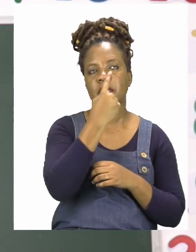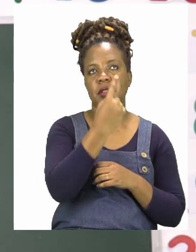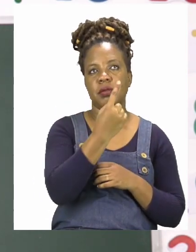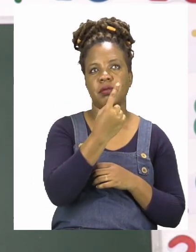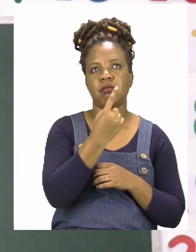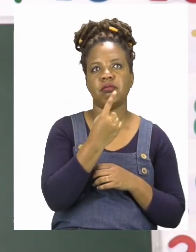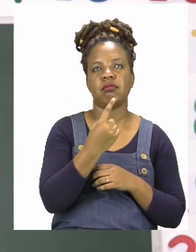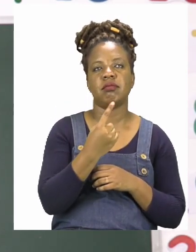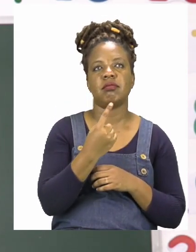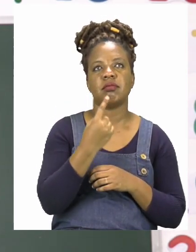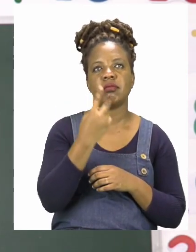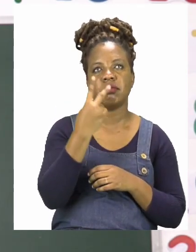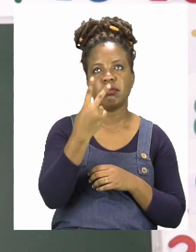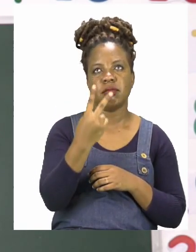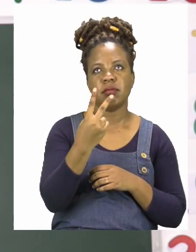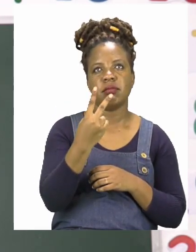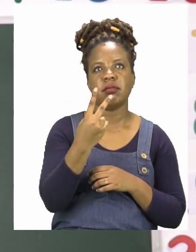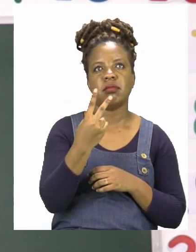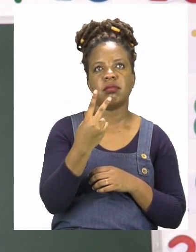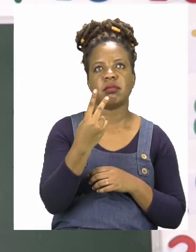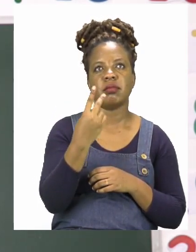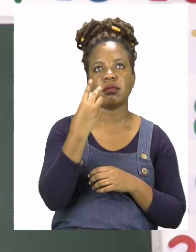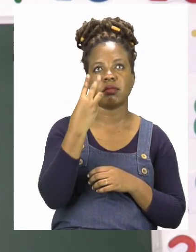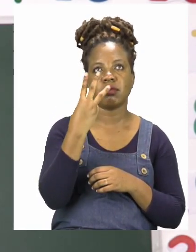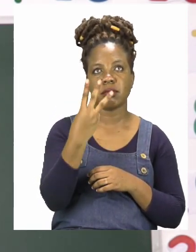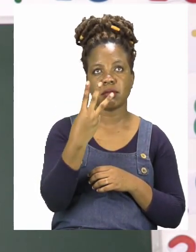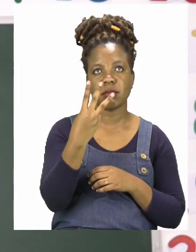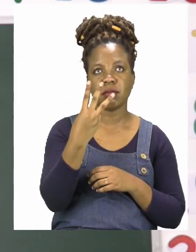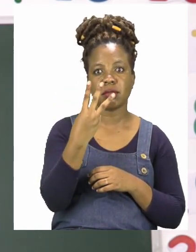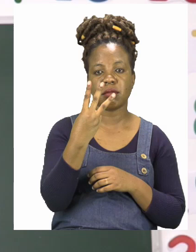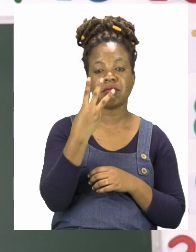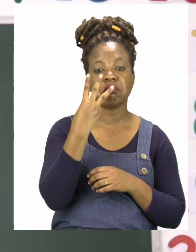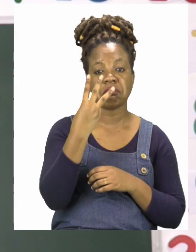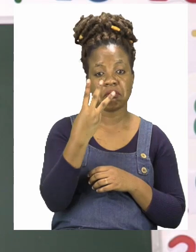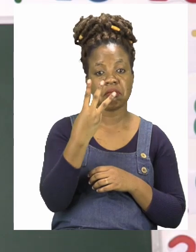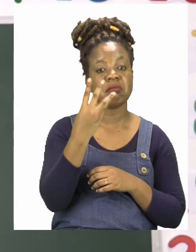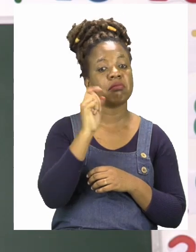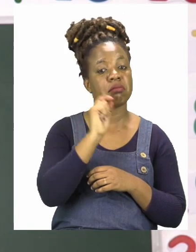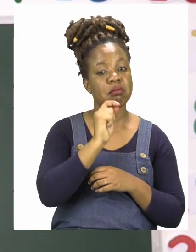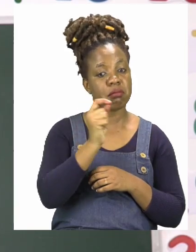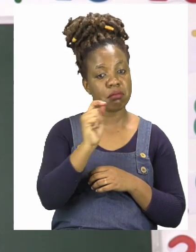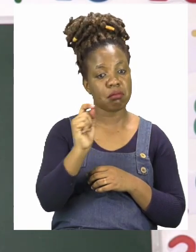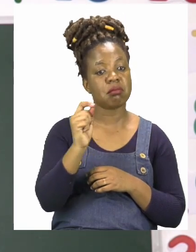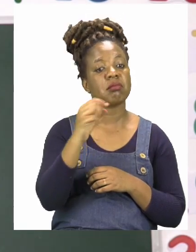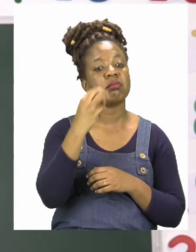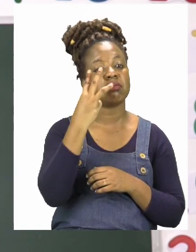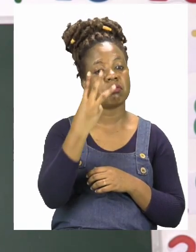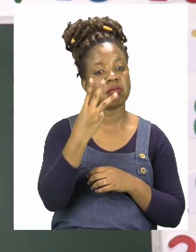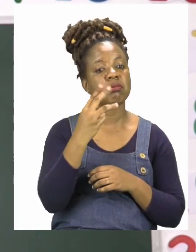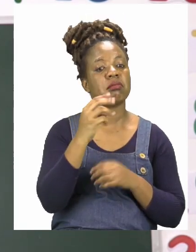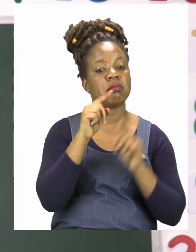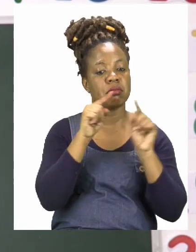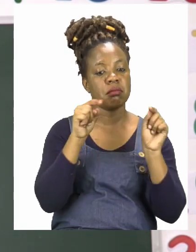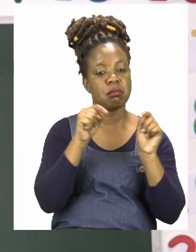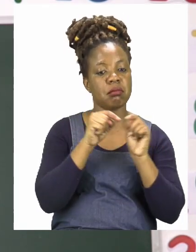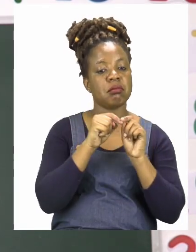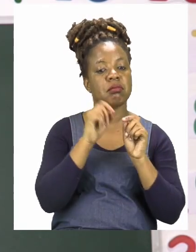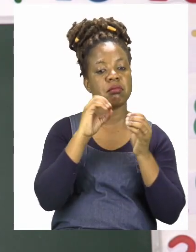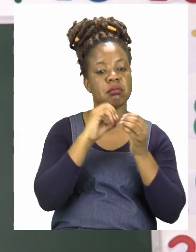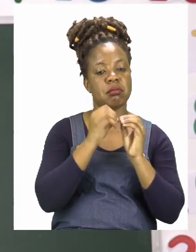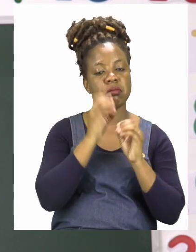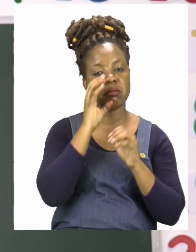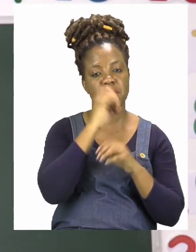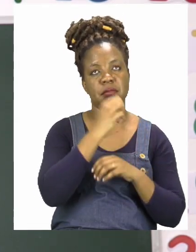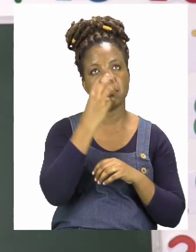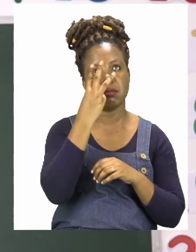1, 2. The number missing is 3. The next number